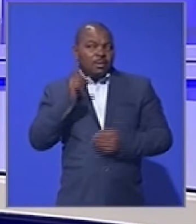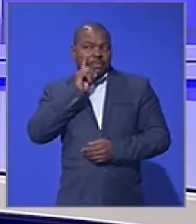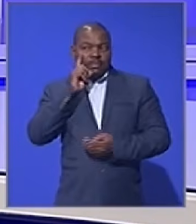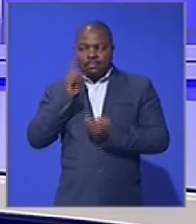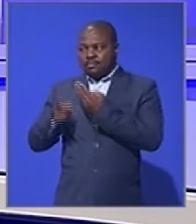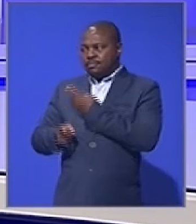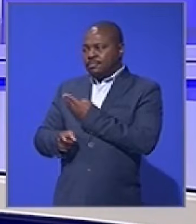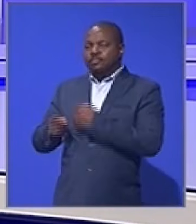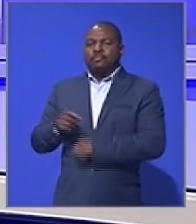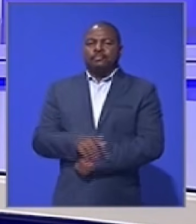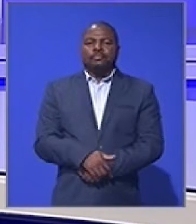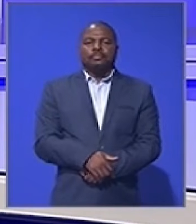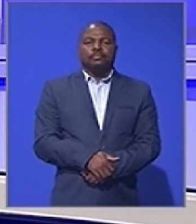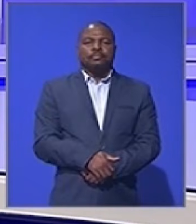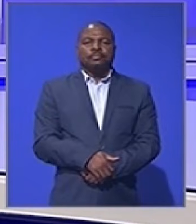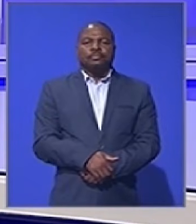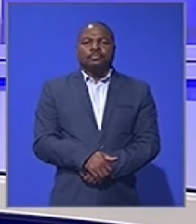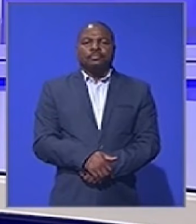dikgetho.